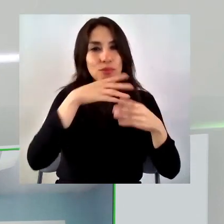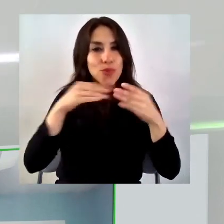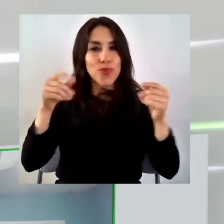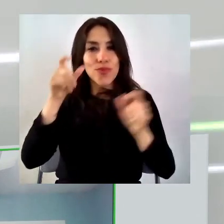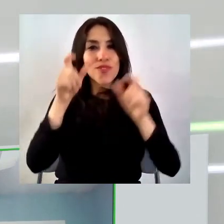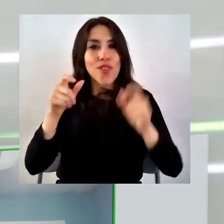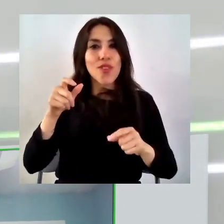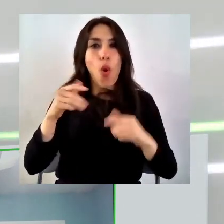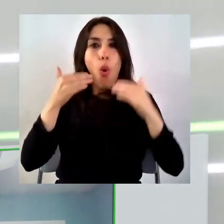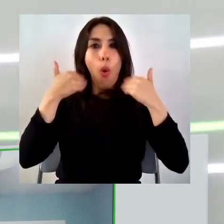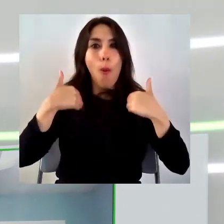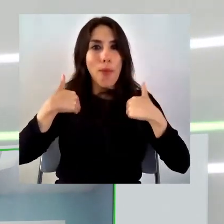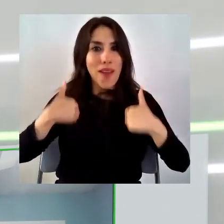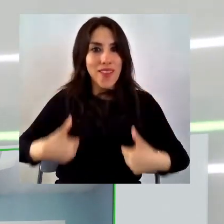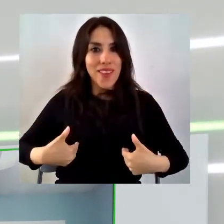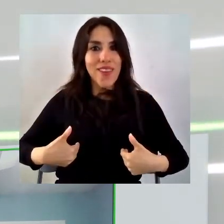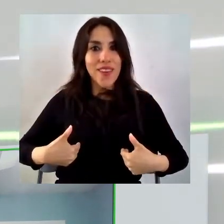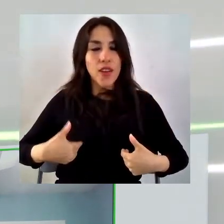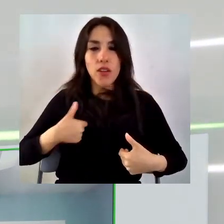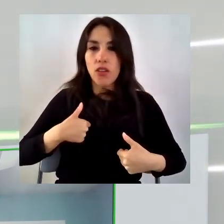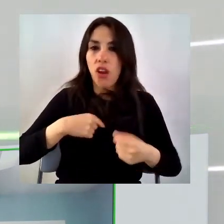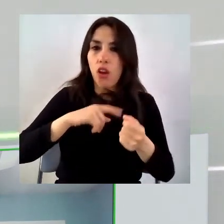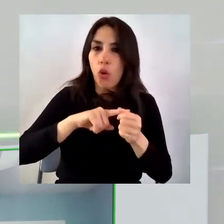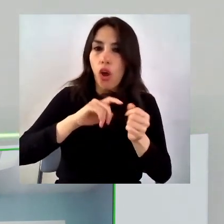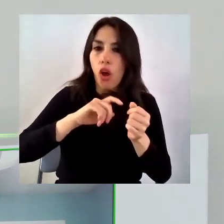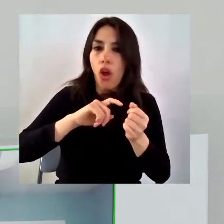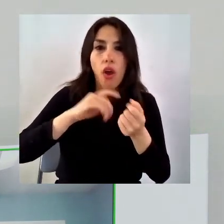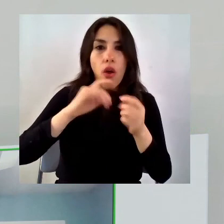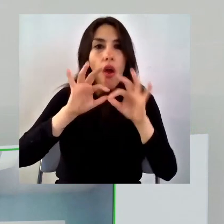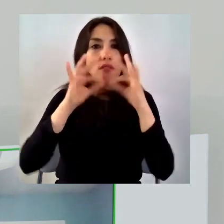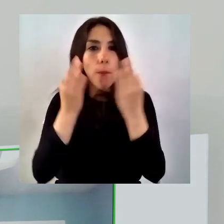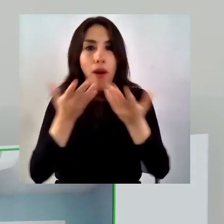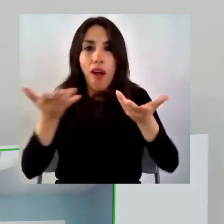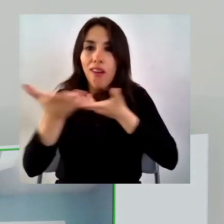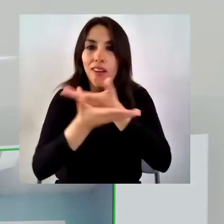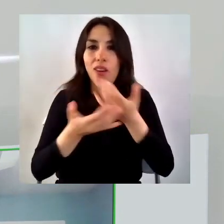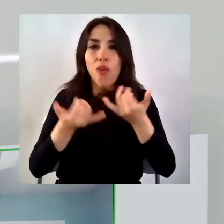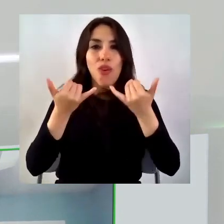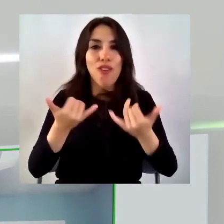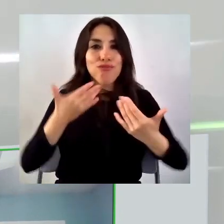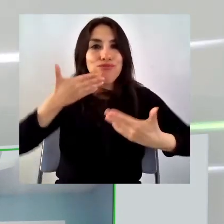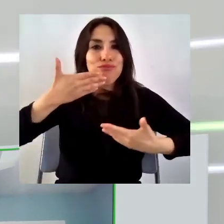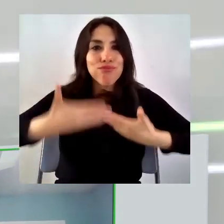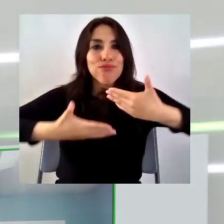sharing, gradual building that confidence, right, allowed me